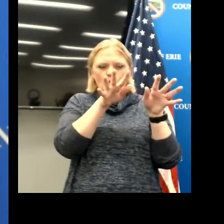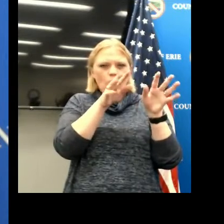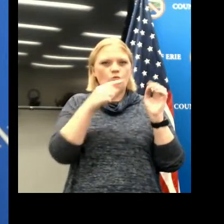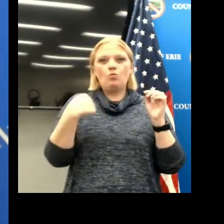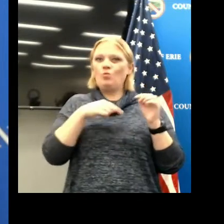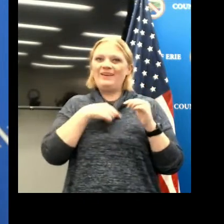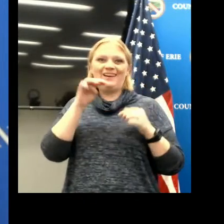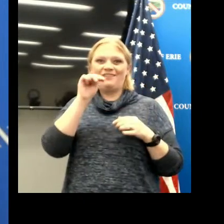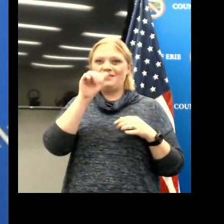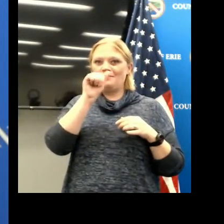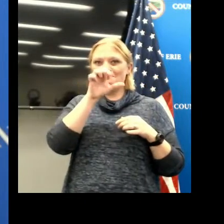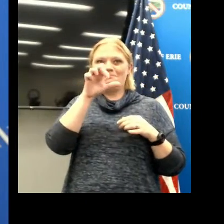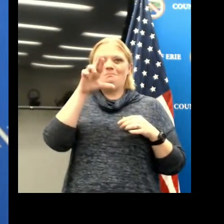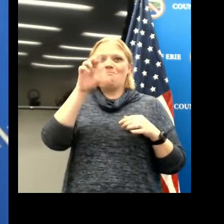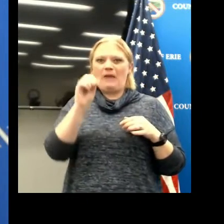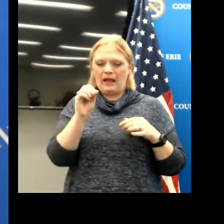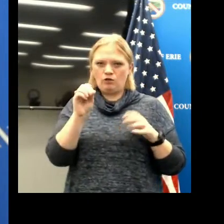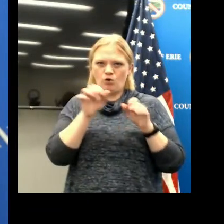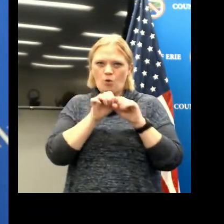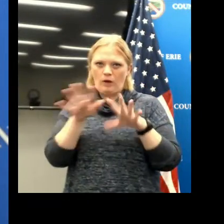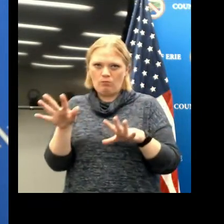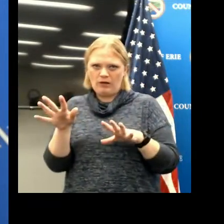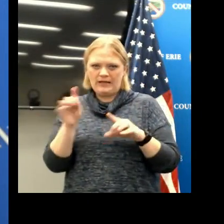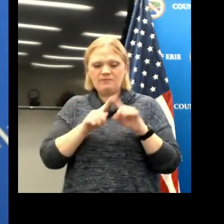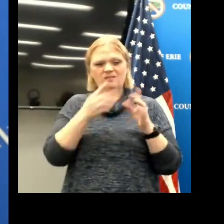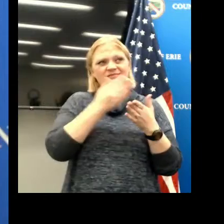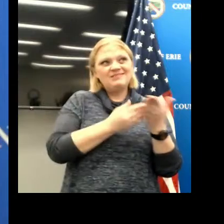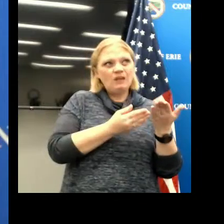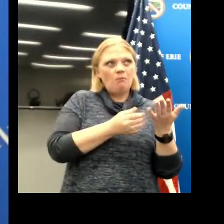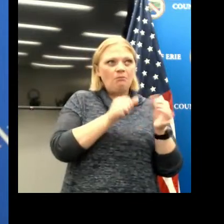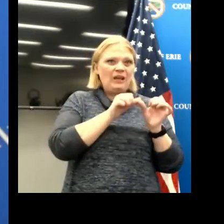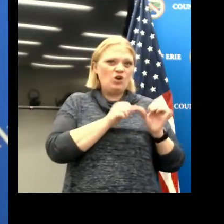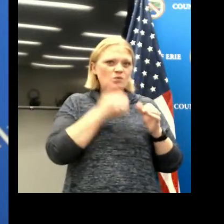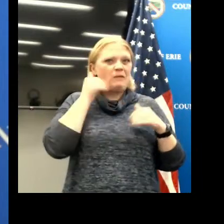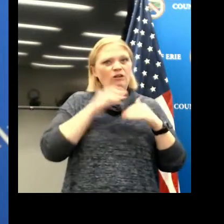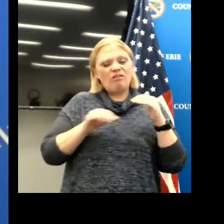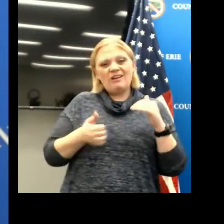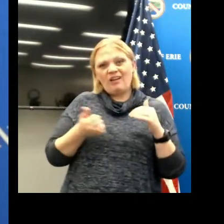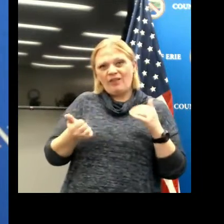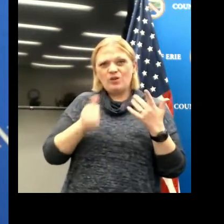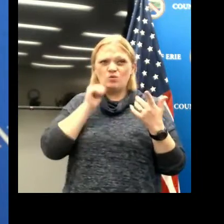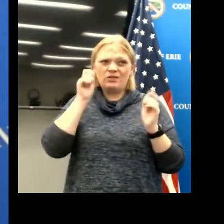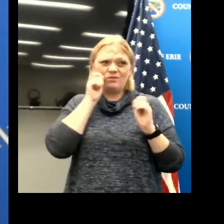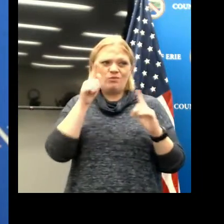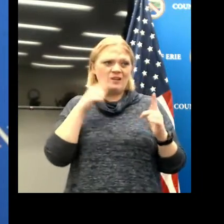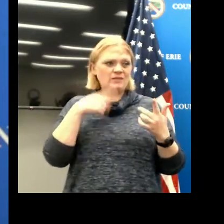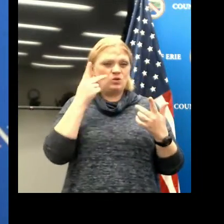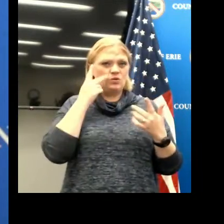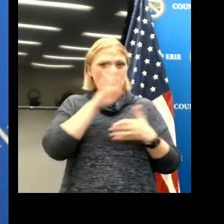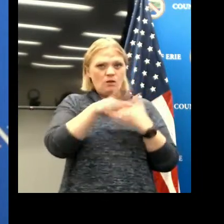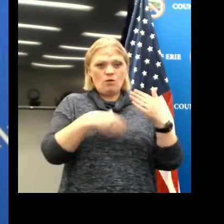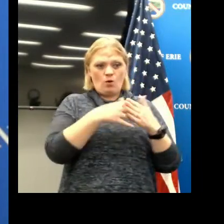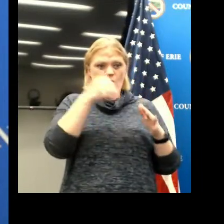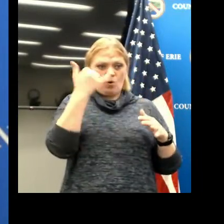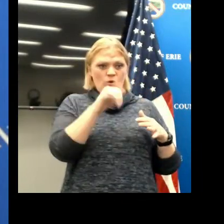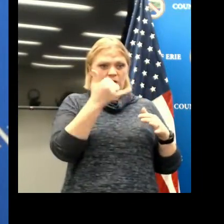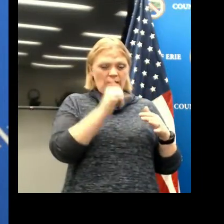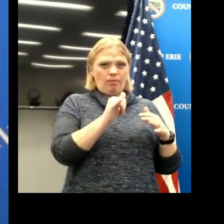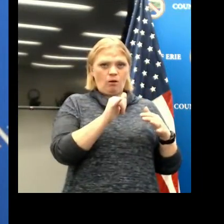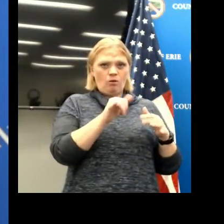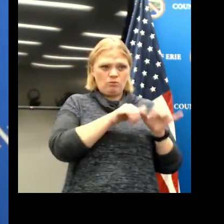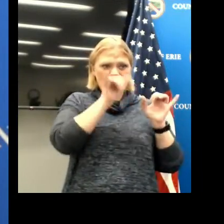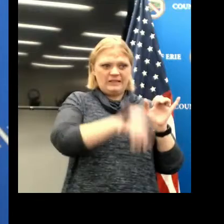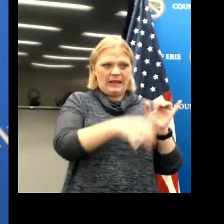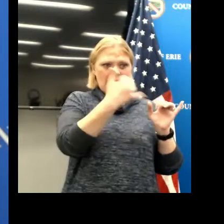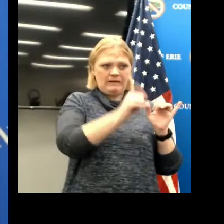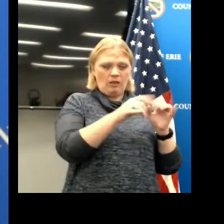outbreaks. But there are some areas that are doing better than others. So it would not surprise me to see the entire yellow zone still say yellow, but